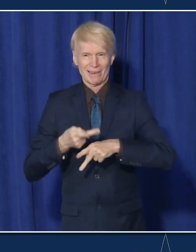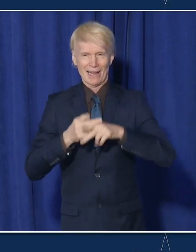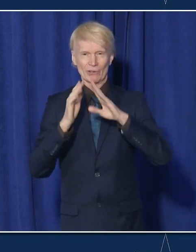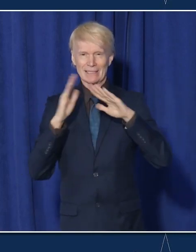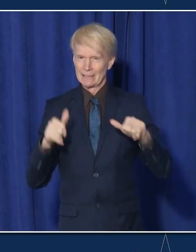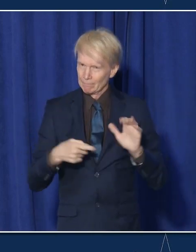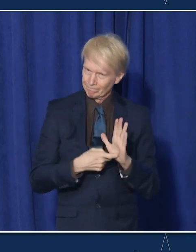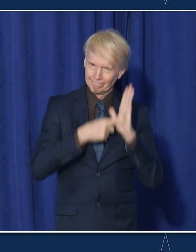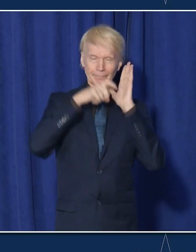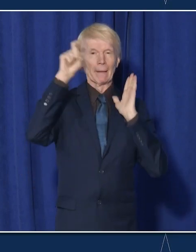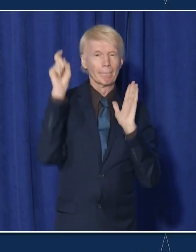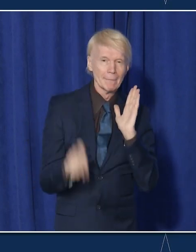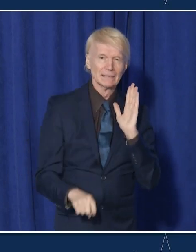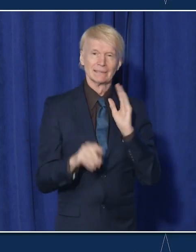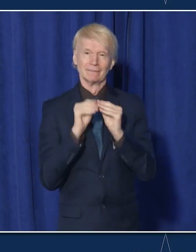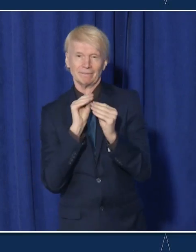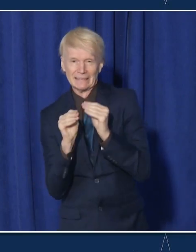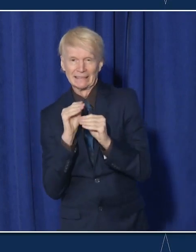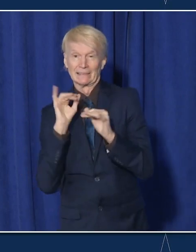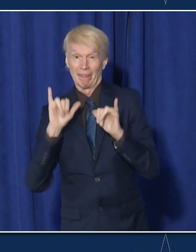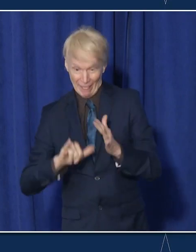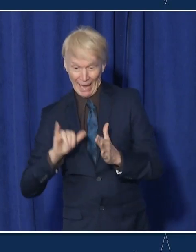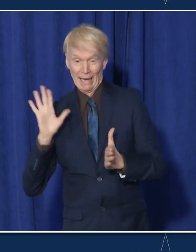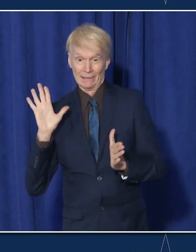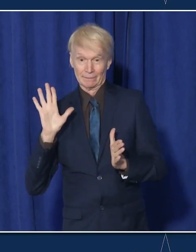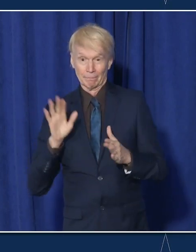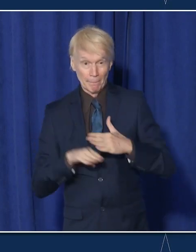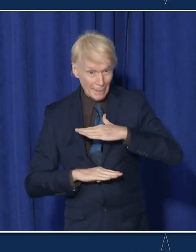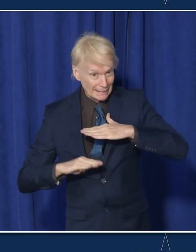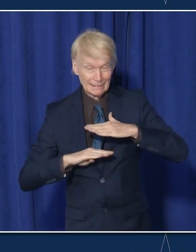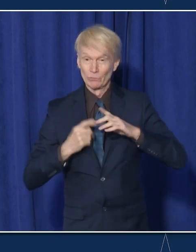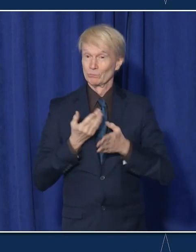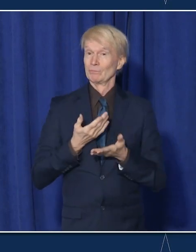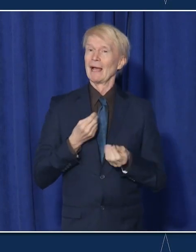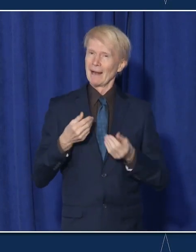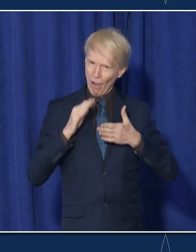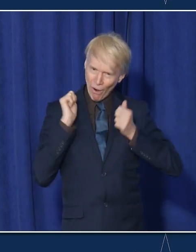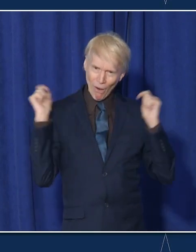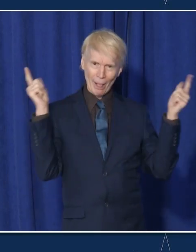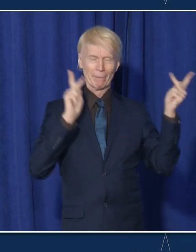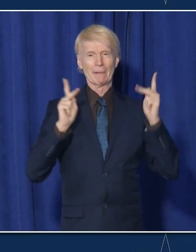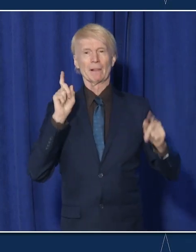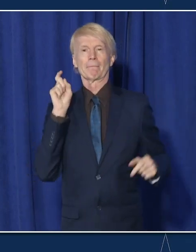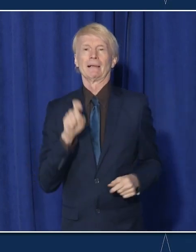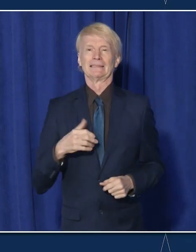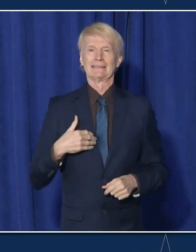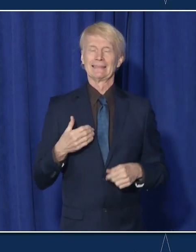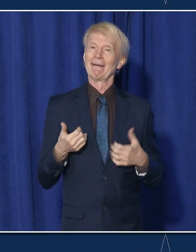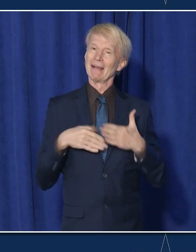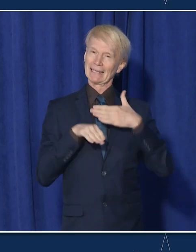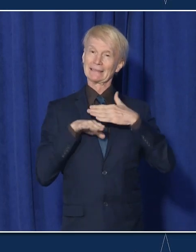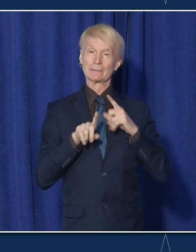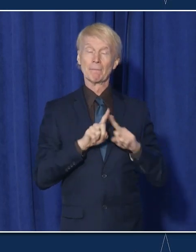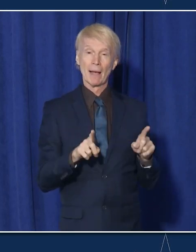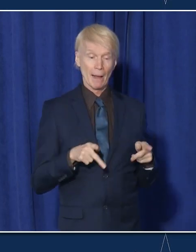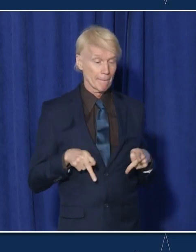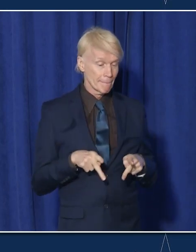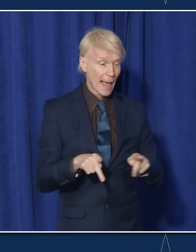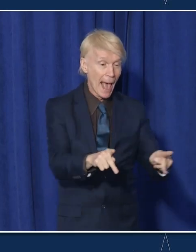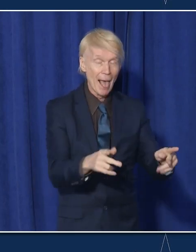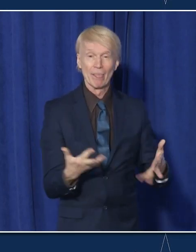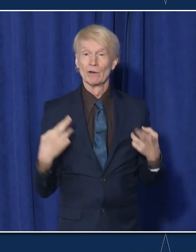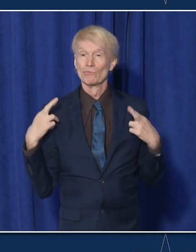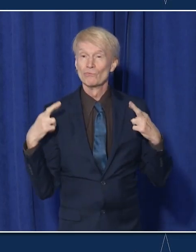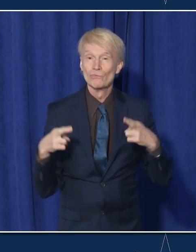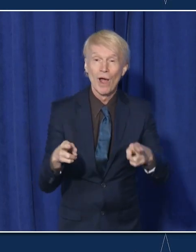it's essential, we gotta get you fixed, and everybody needs access to it. But the bike path, or the road, or